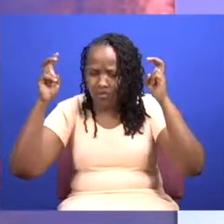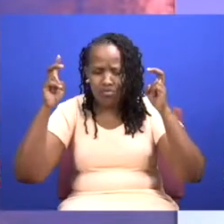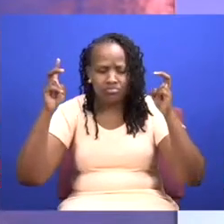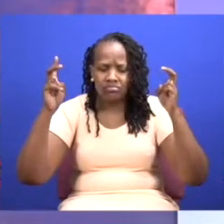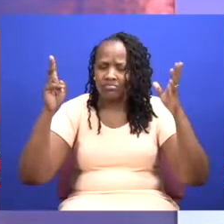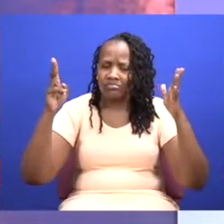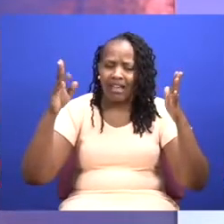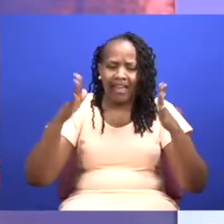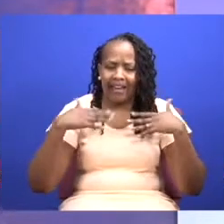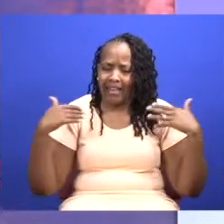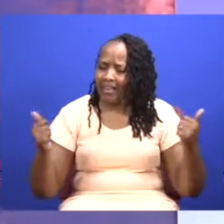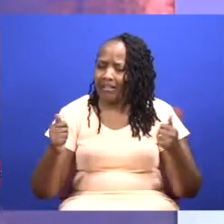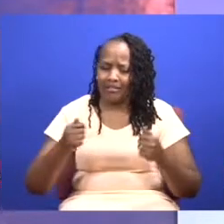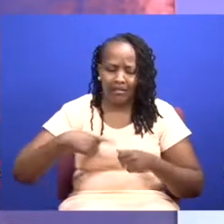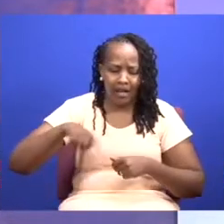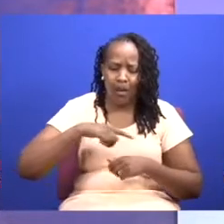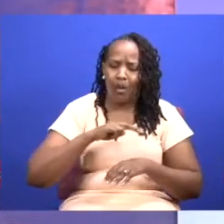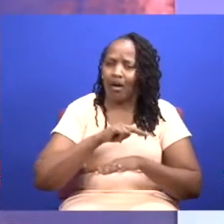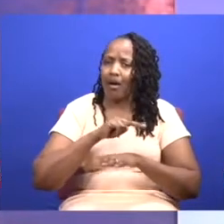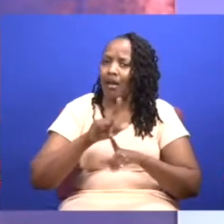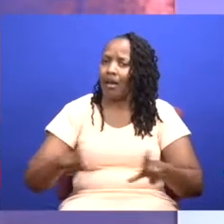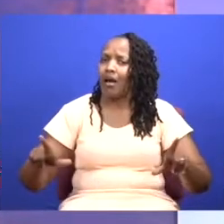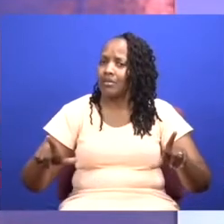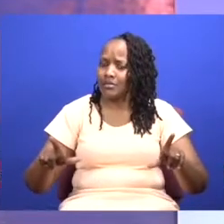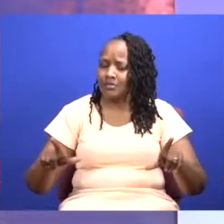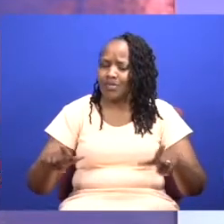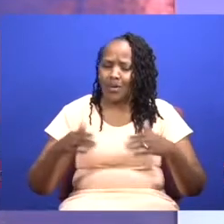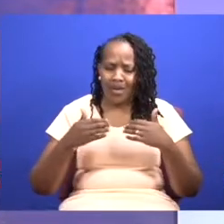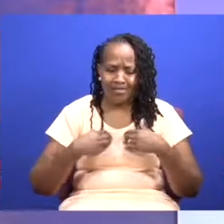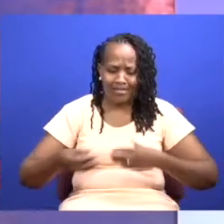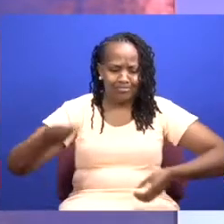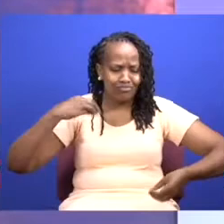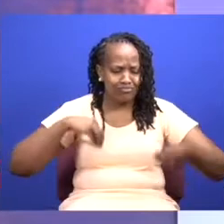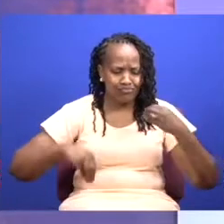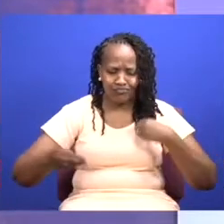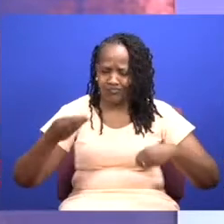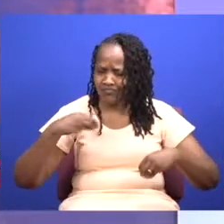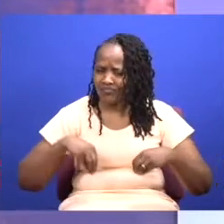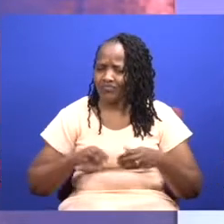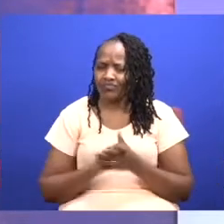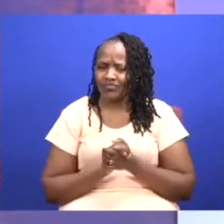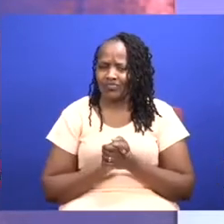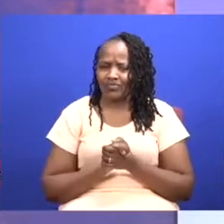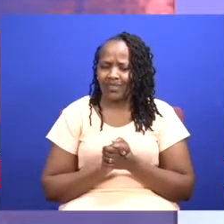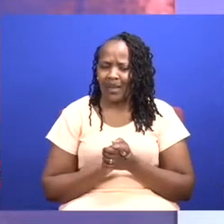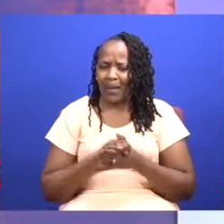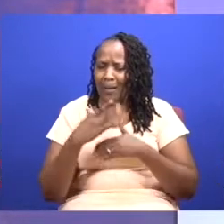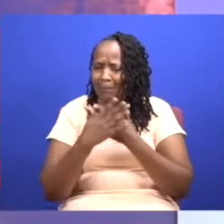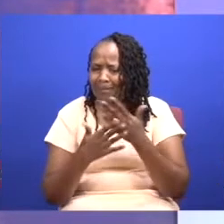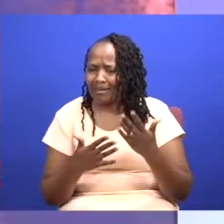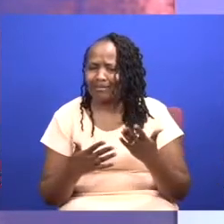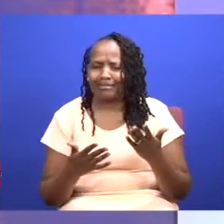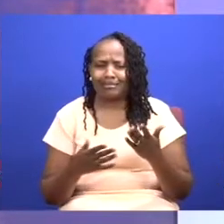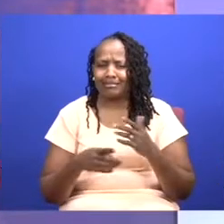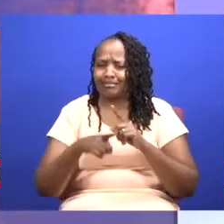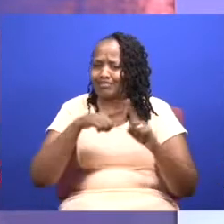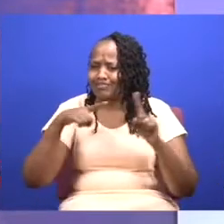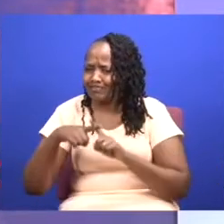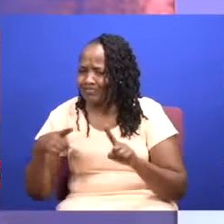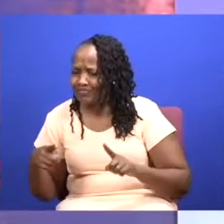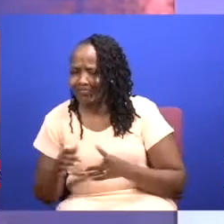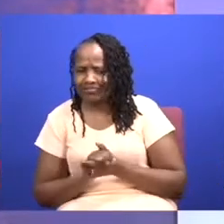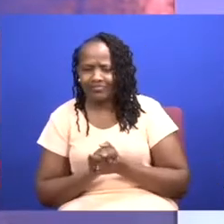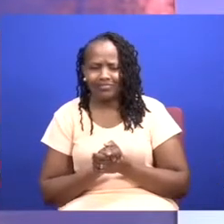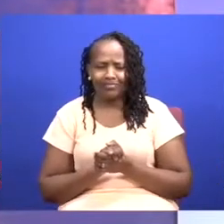to be uprooted, O God, and heal our land. You have seen even endemic corruption, O Lord. You have seen, Lord God Almighty, bloodshed. You have seen, O God,